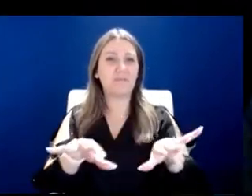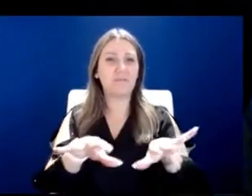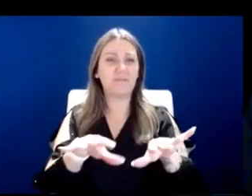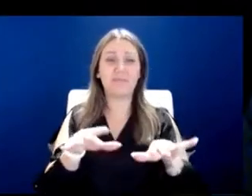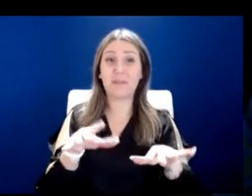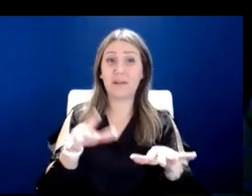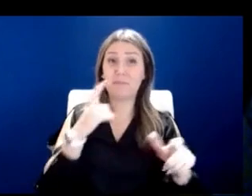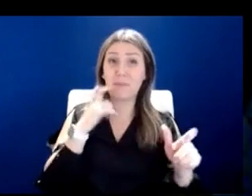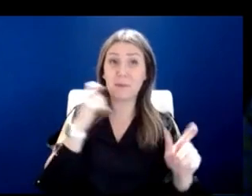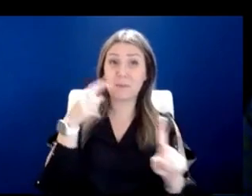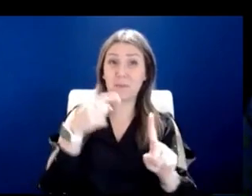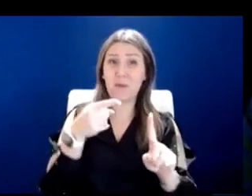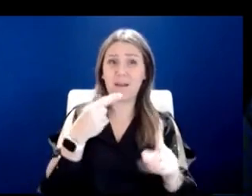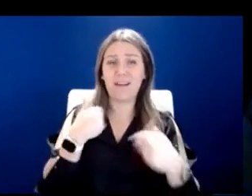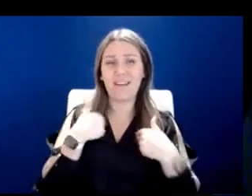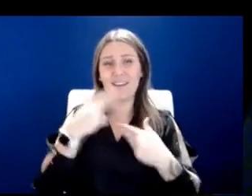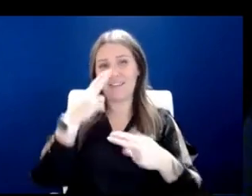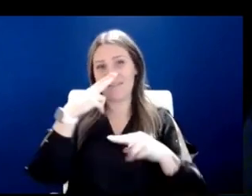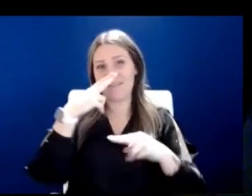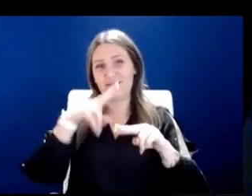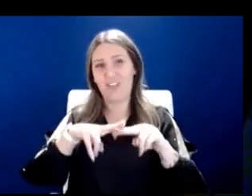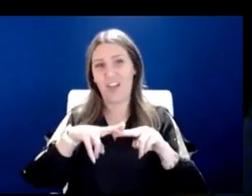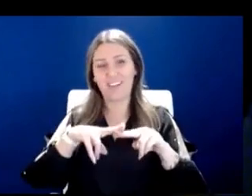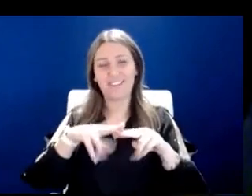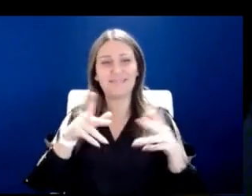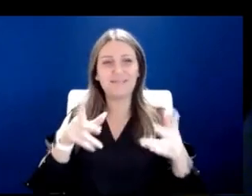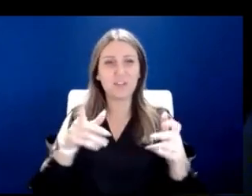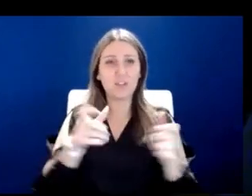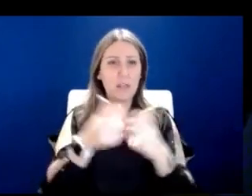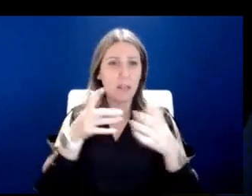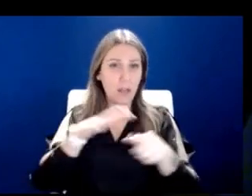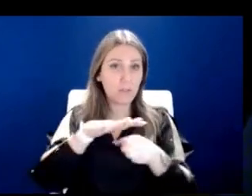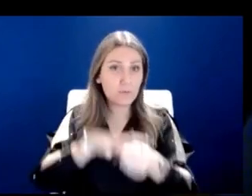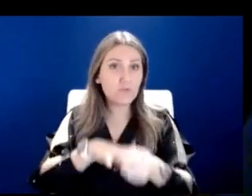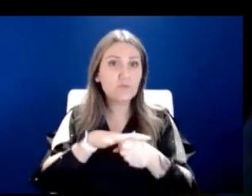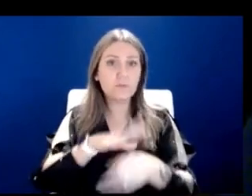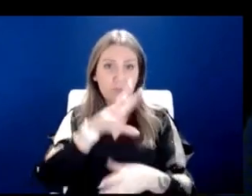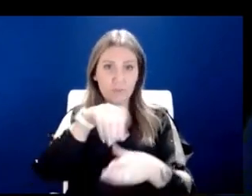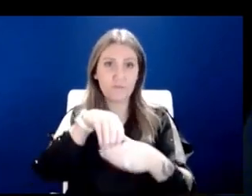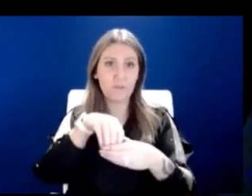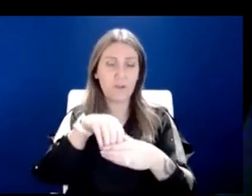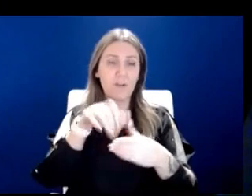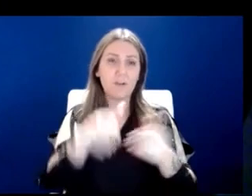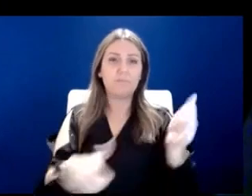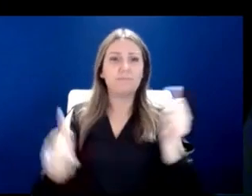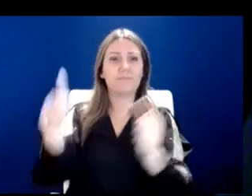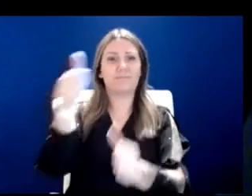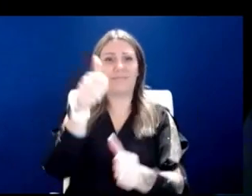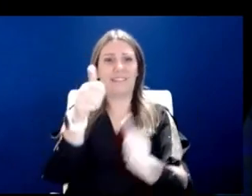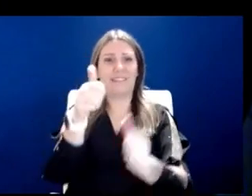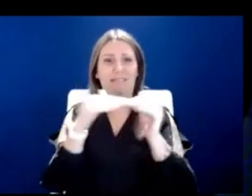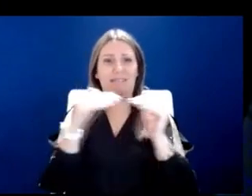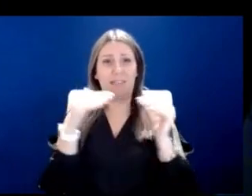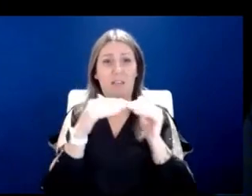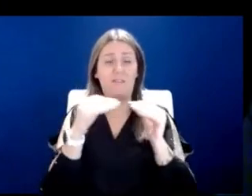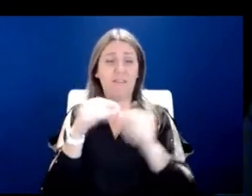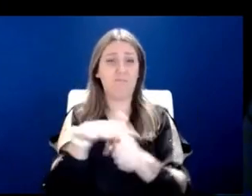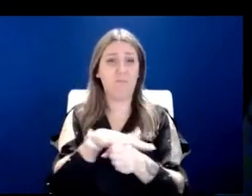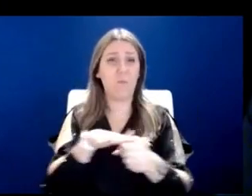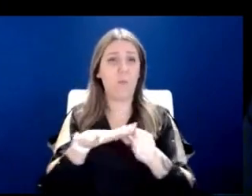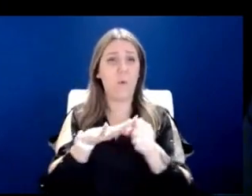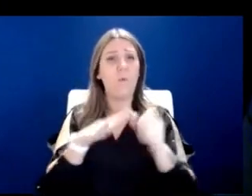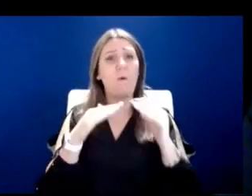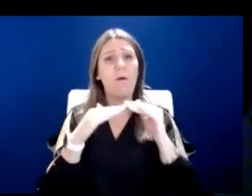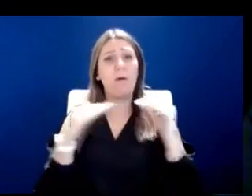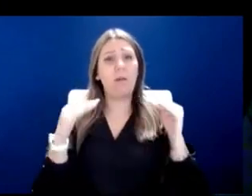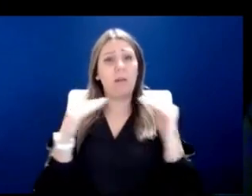point of athletics. It is, there's a lot of stress that goes into it at elite level, even, at the local level. But